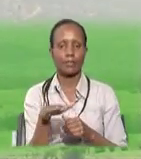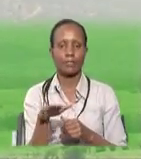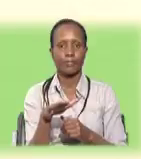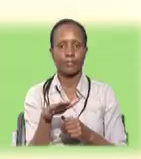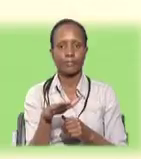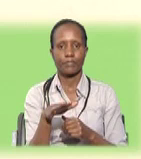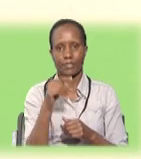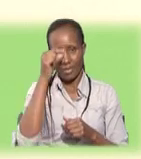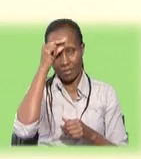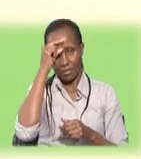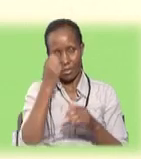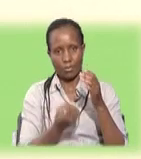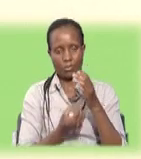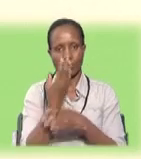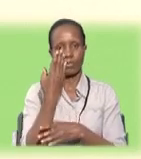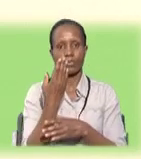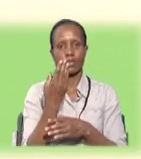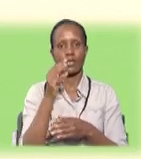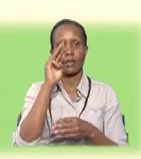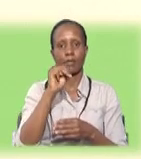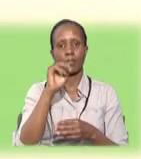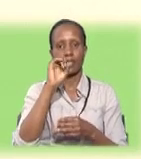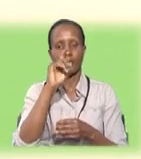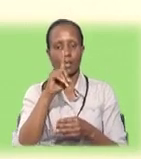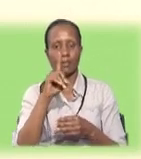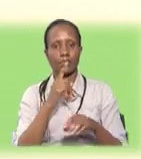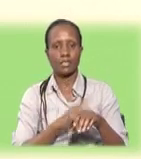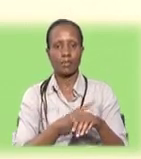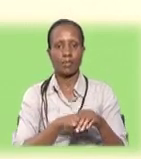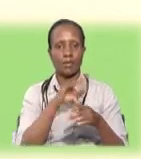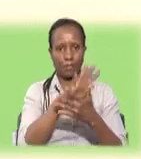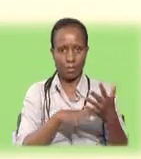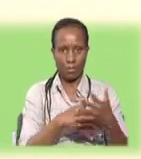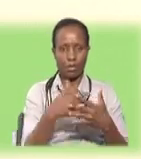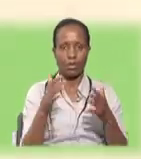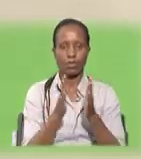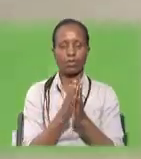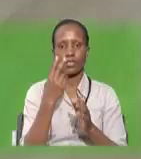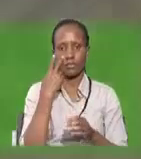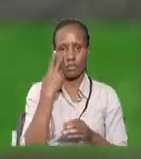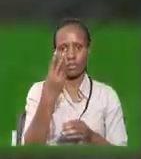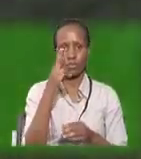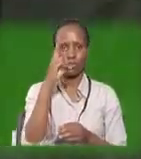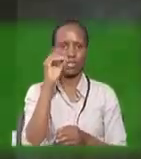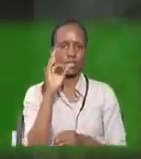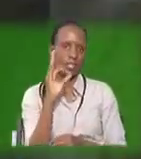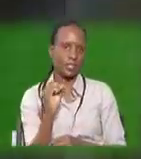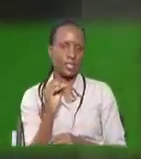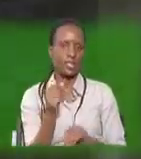The government developed a medium-term framework and Vision 2030, in